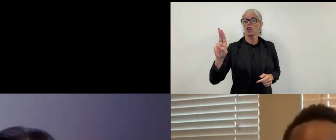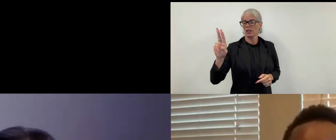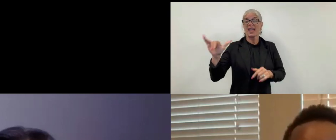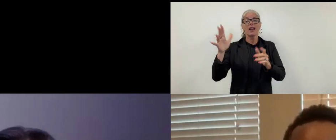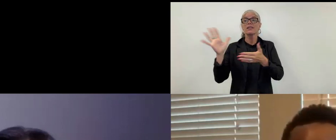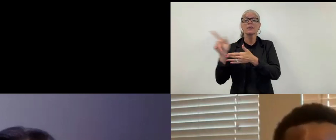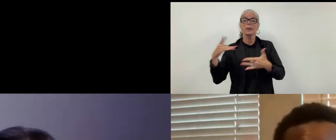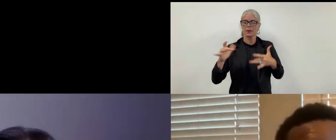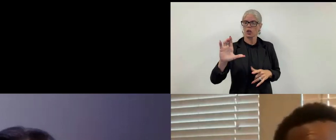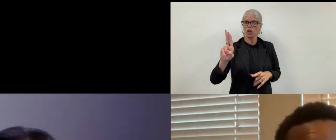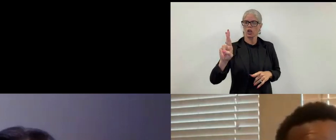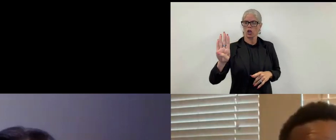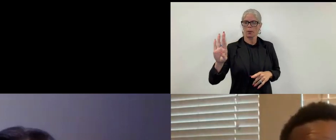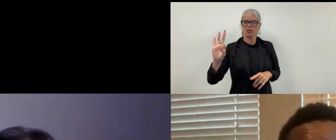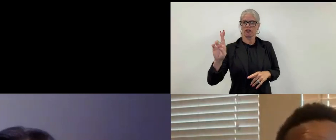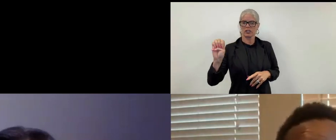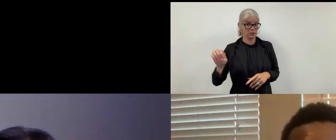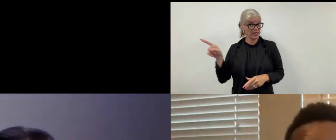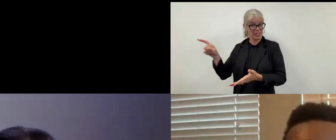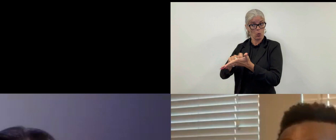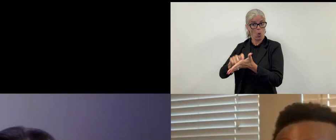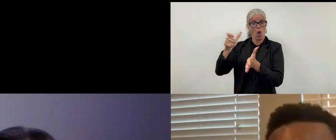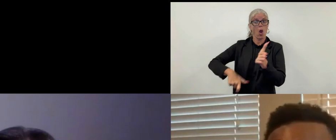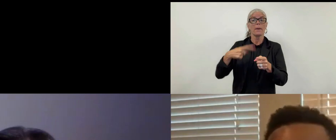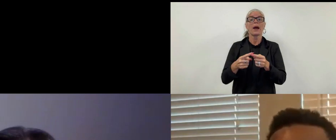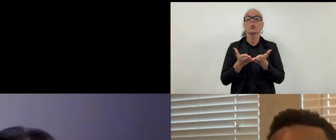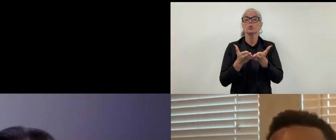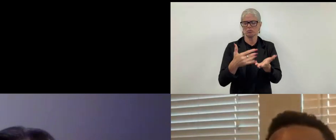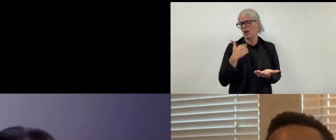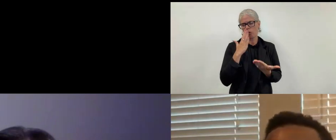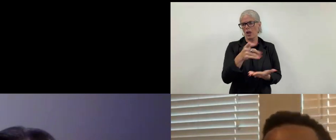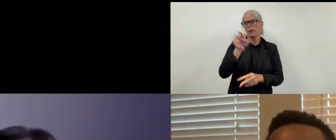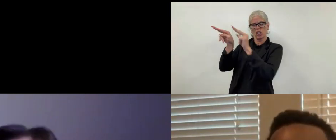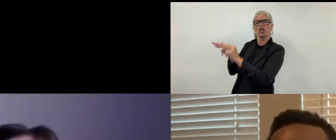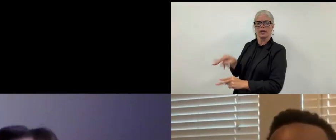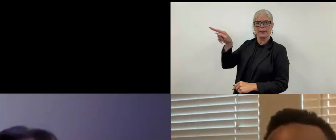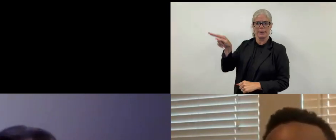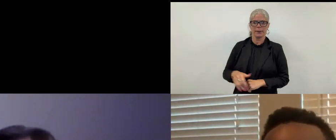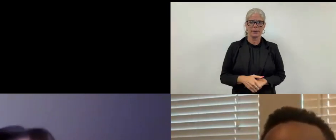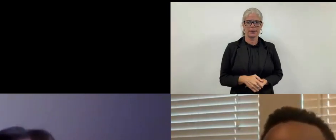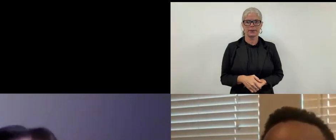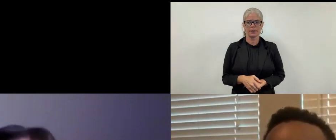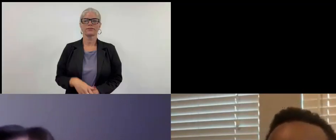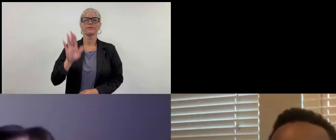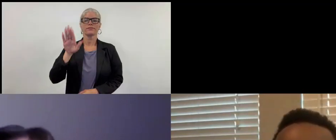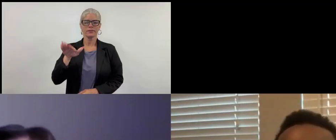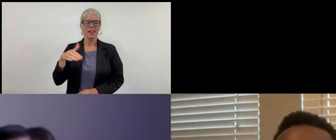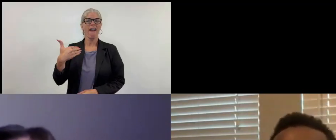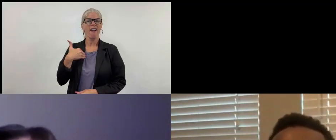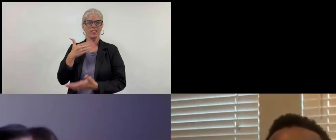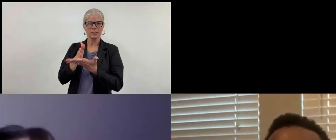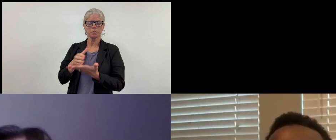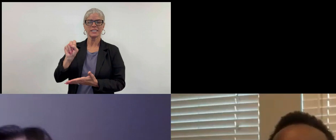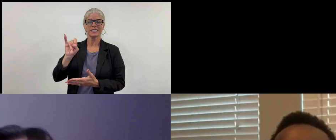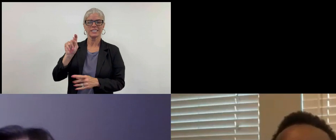Lee. I believe he had an article about cruises specifically, so I could recommend that if you want to do that research. And there